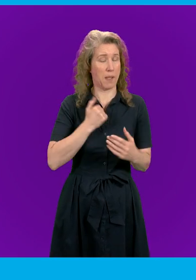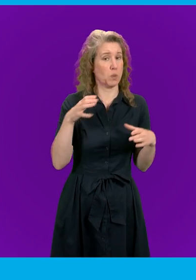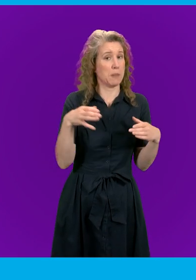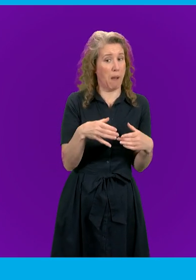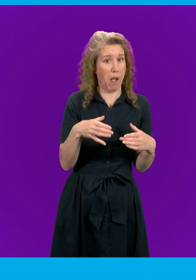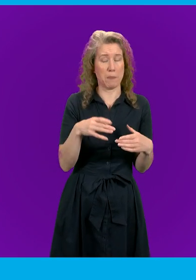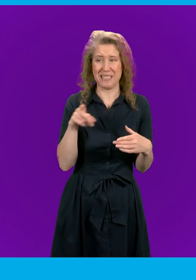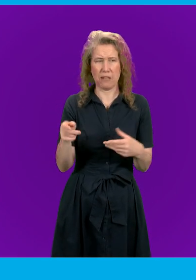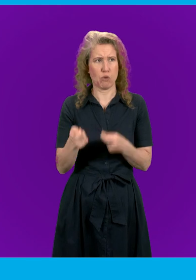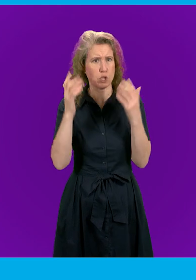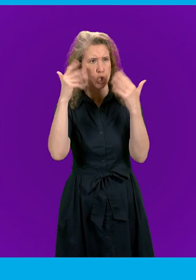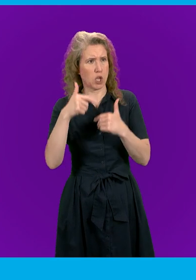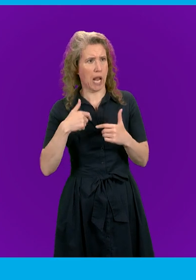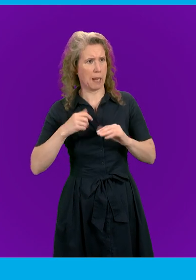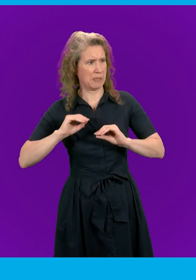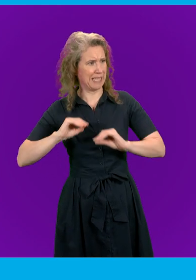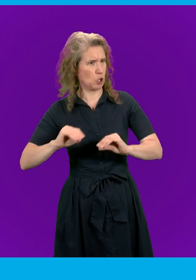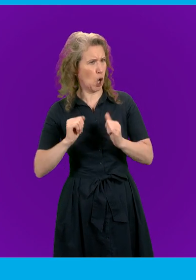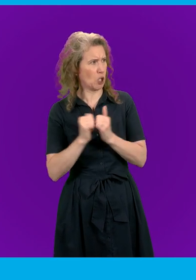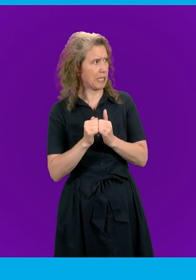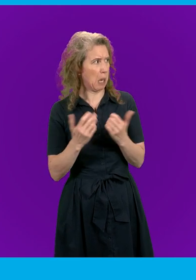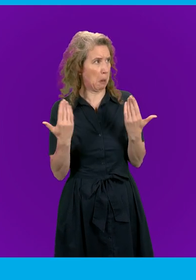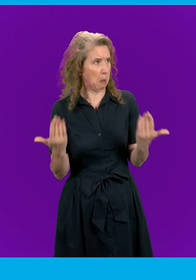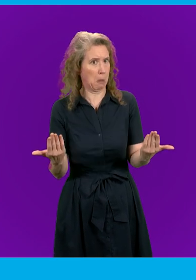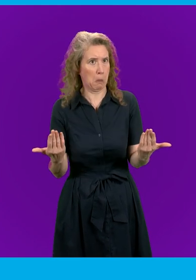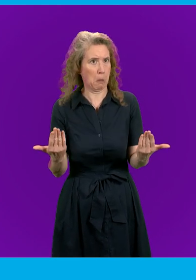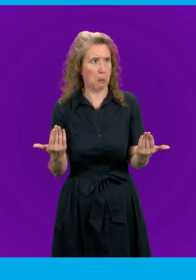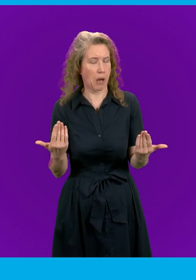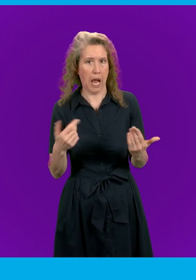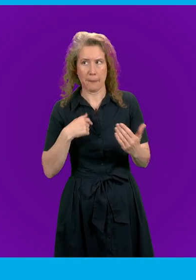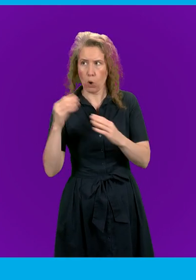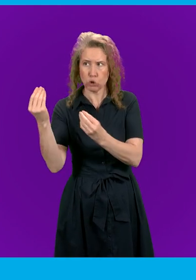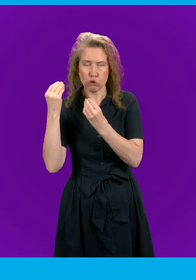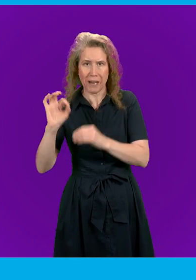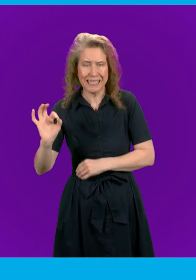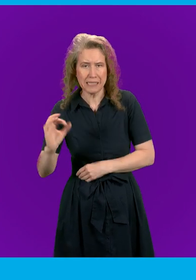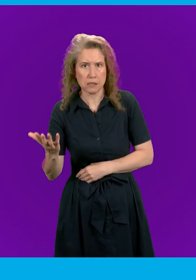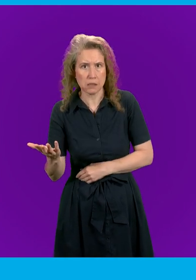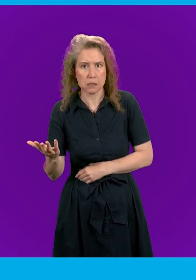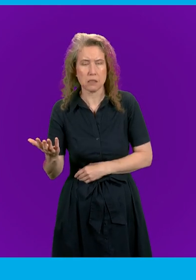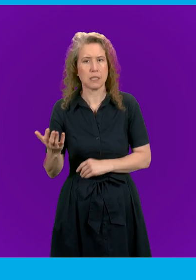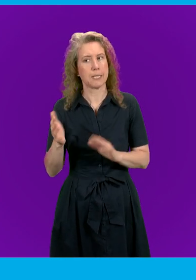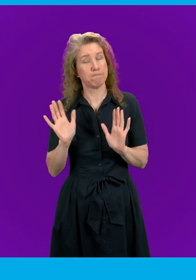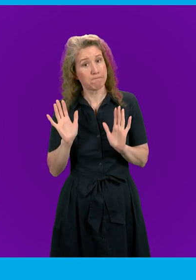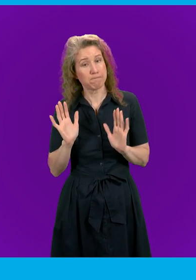department, they've kind of raised concerns about teaching things like consent this year because they don't have the training behind it.